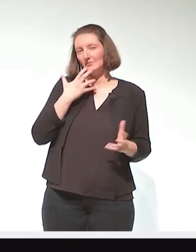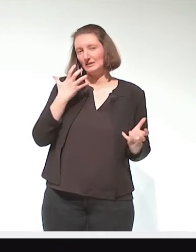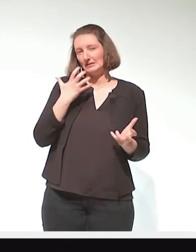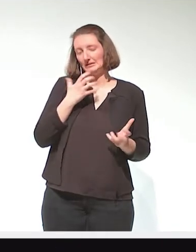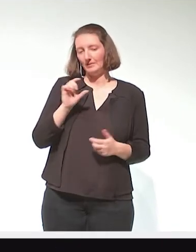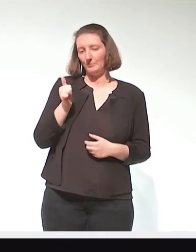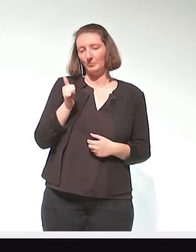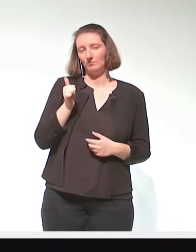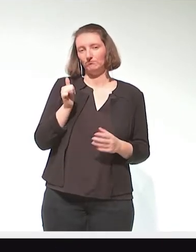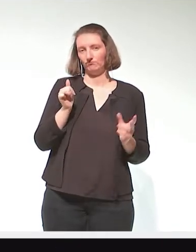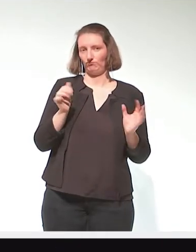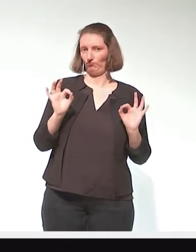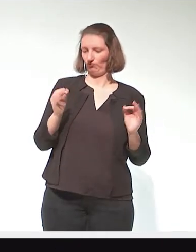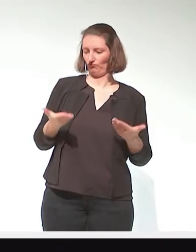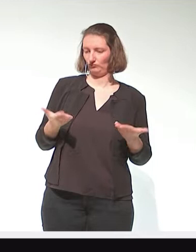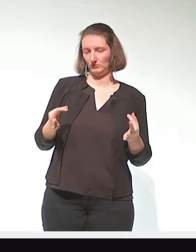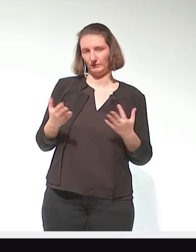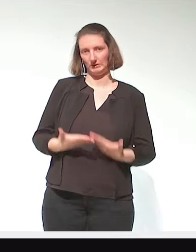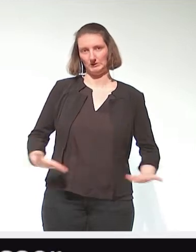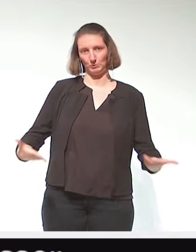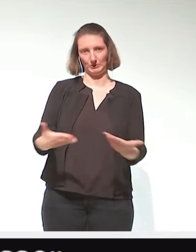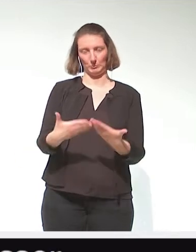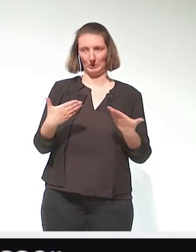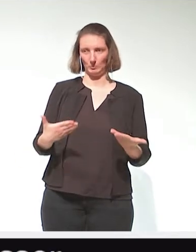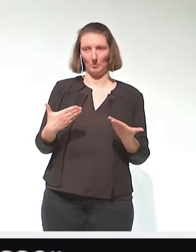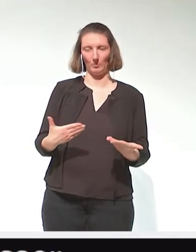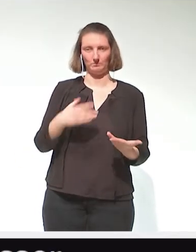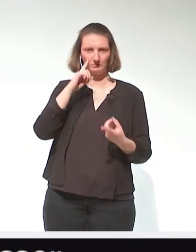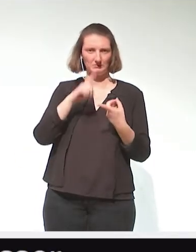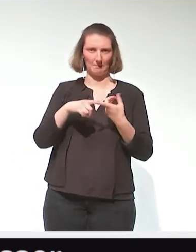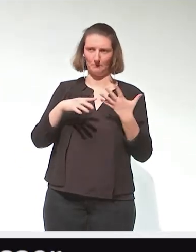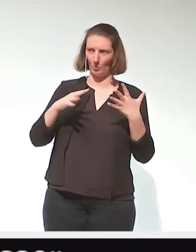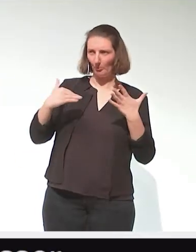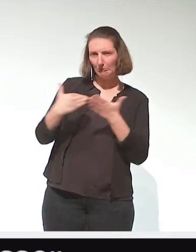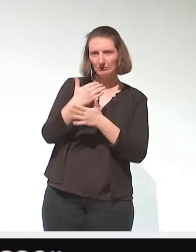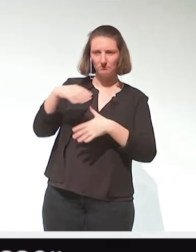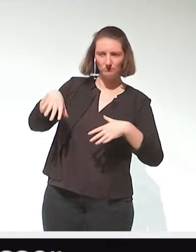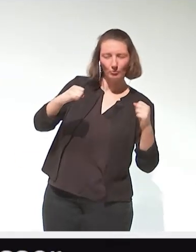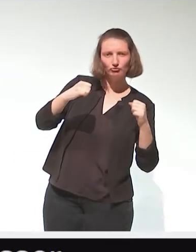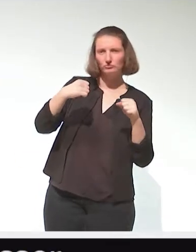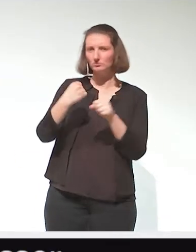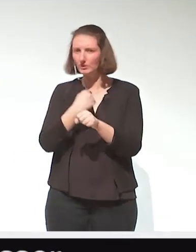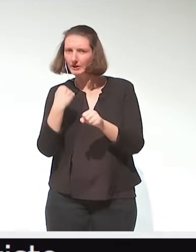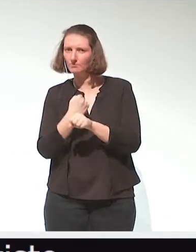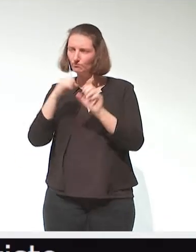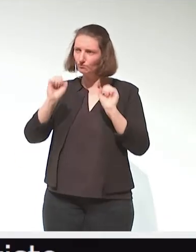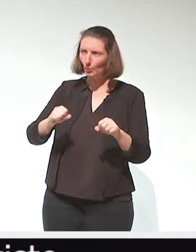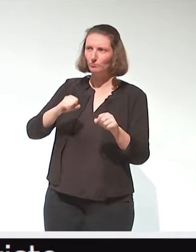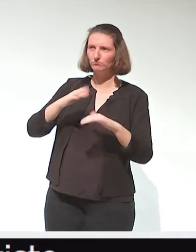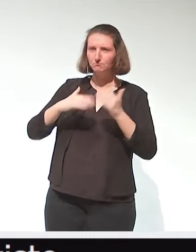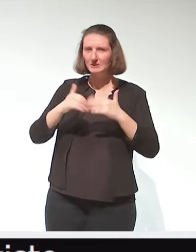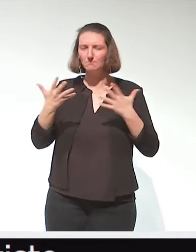regard to the employment and employment opportunities. And I would really like to focus on what employment package is. Maybe just